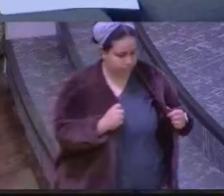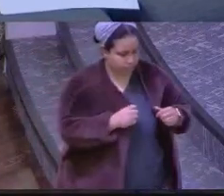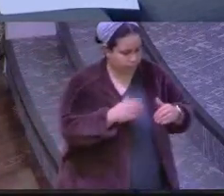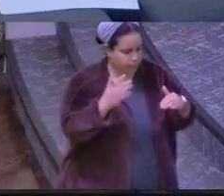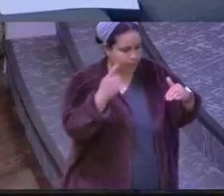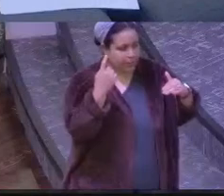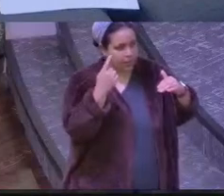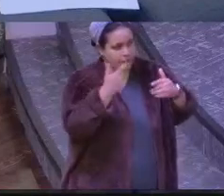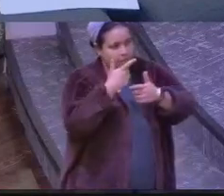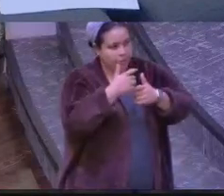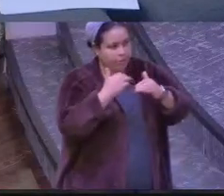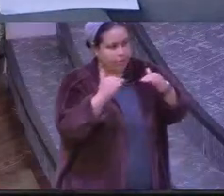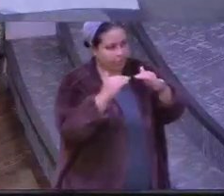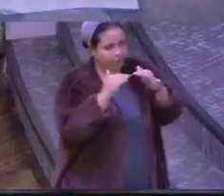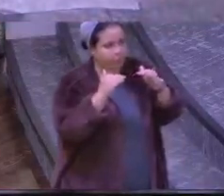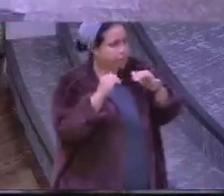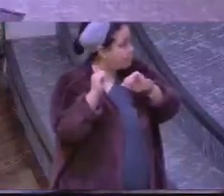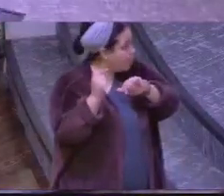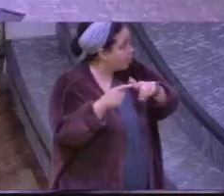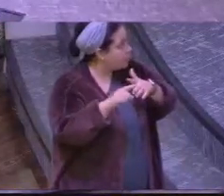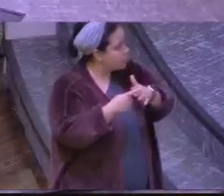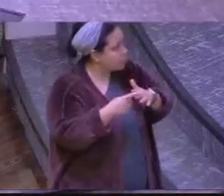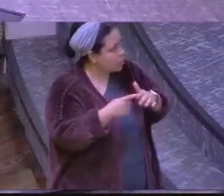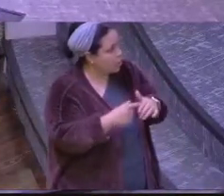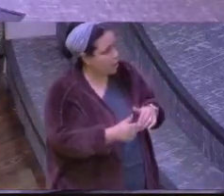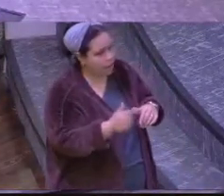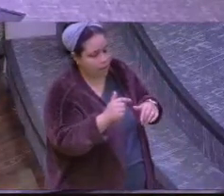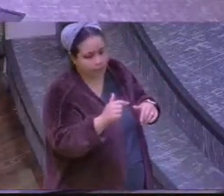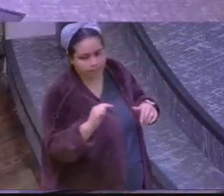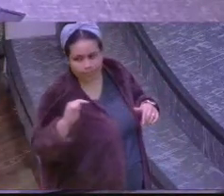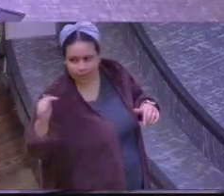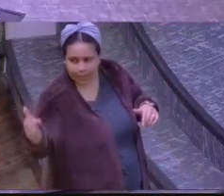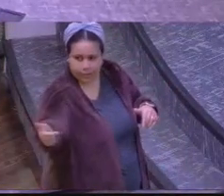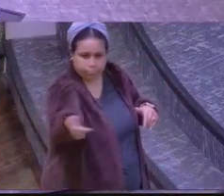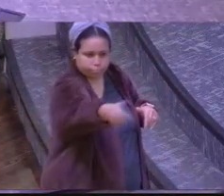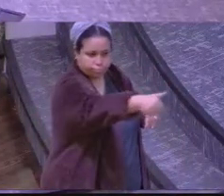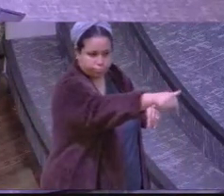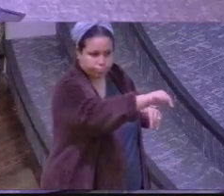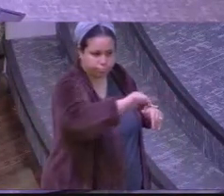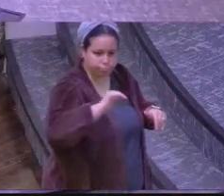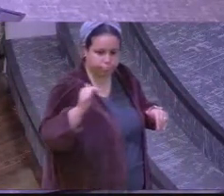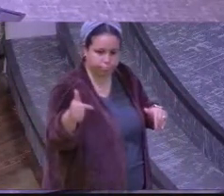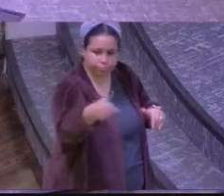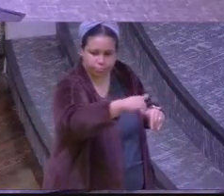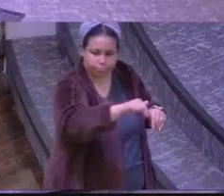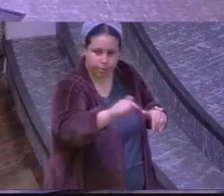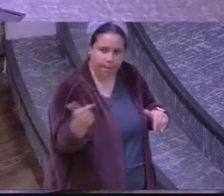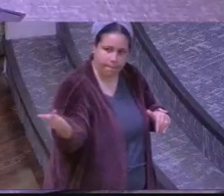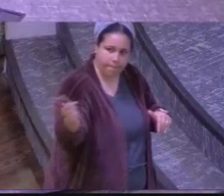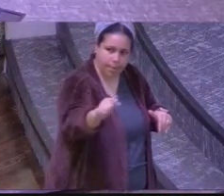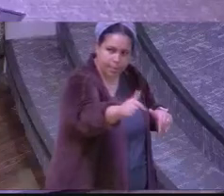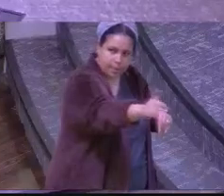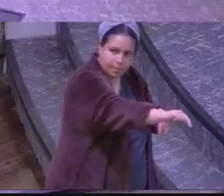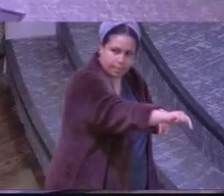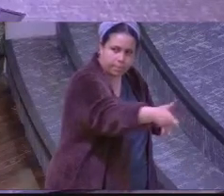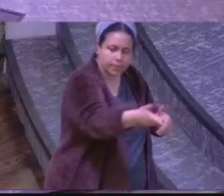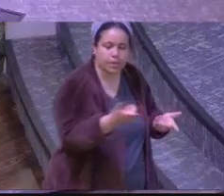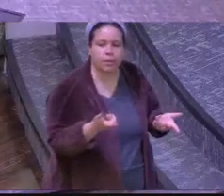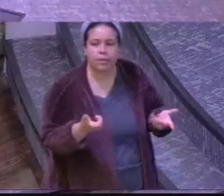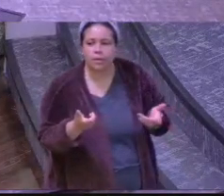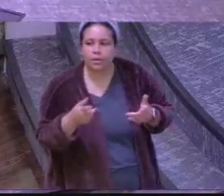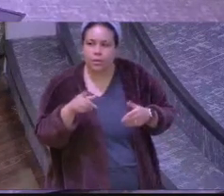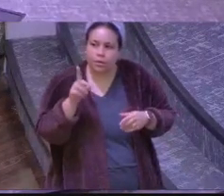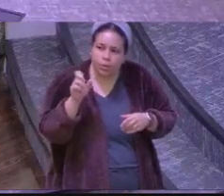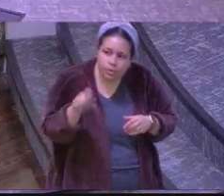for everyone, I'm gonna start at the end and just kind of go down the line and give everyone the opportunity to ask a question, and then we will